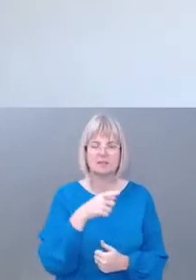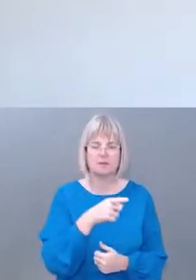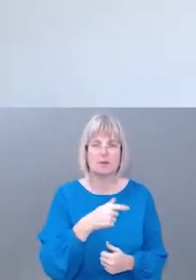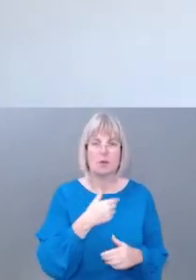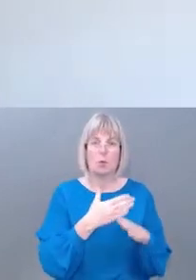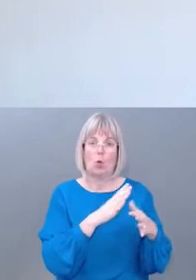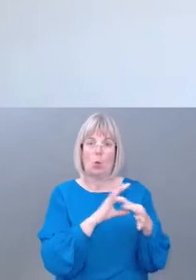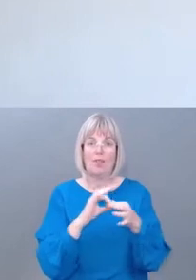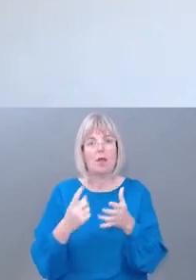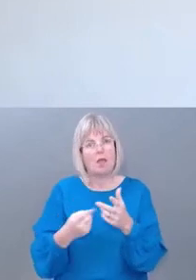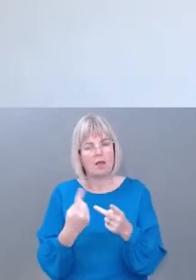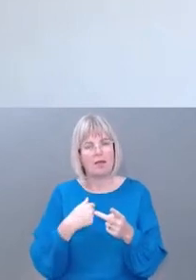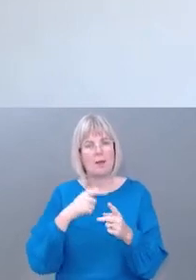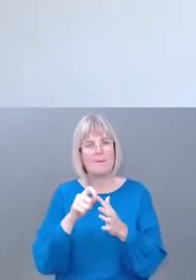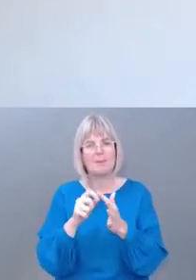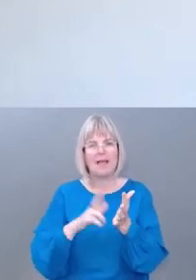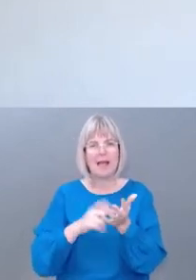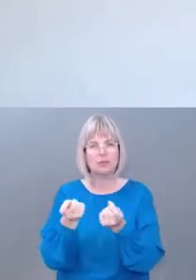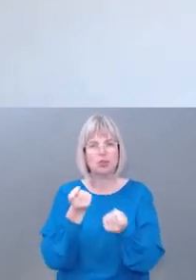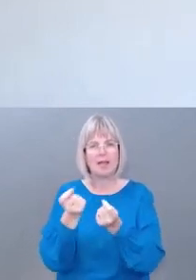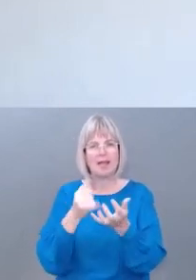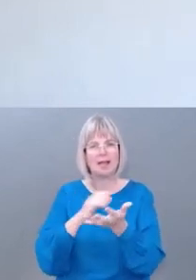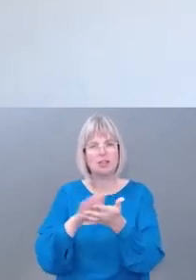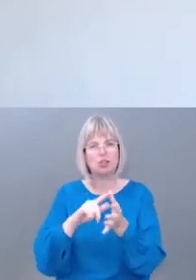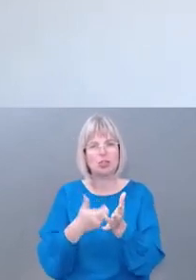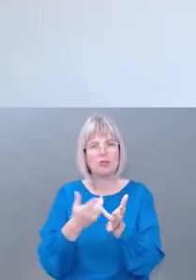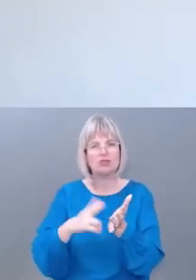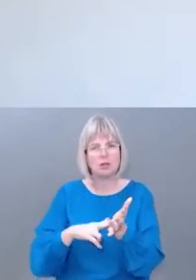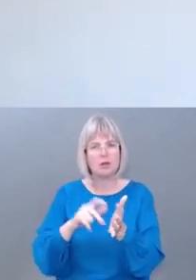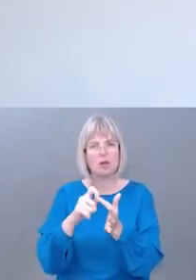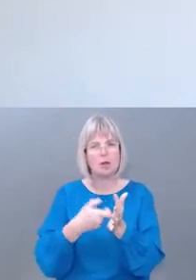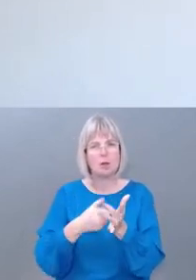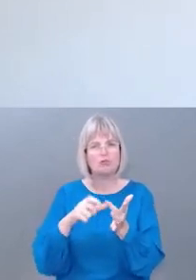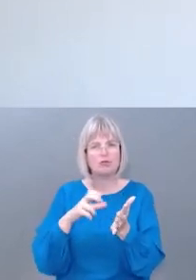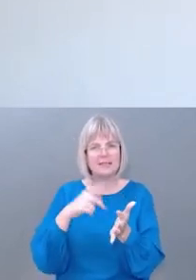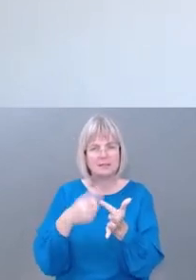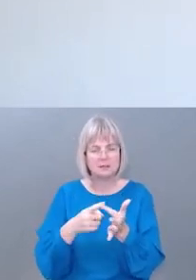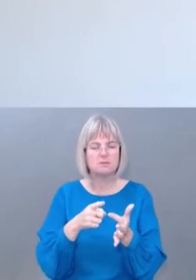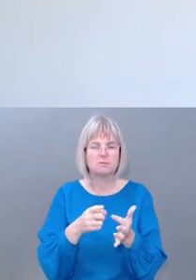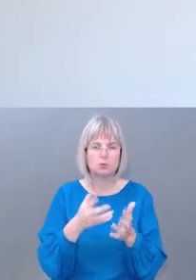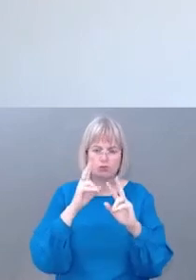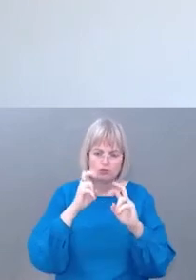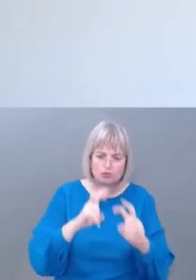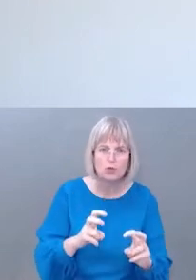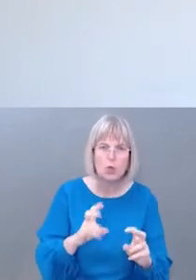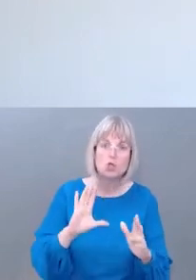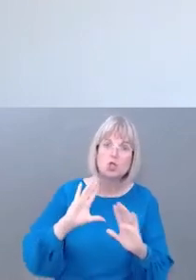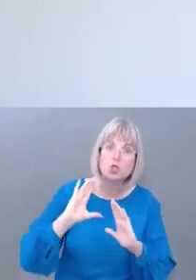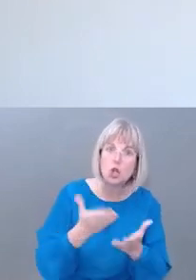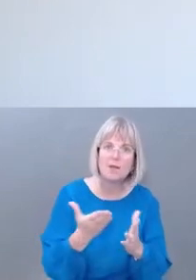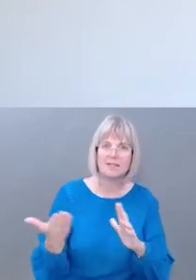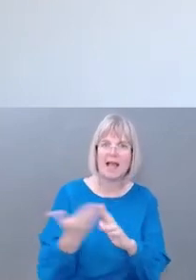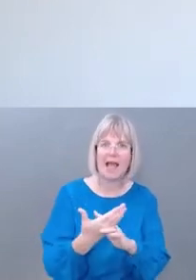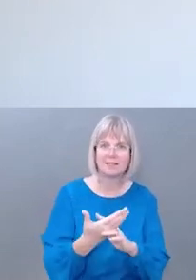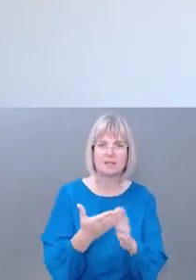Sharon Prince, on looking at issues of kind of service access and inequalities and disparities in access to mental